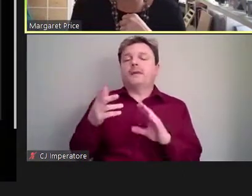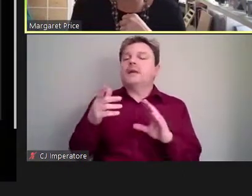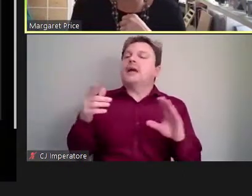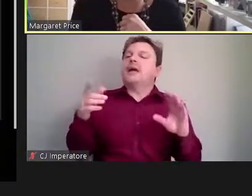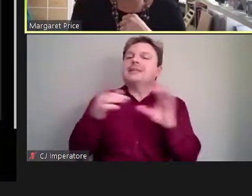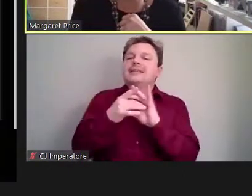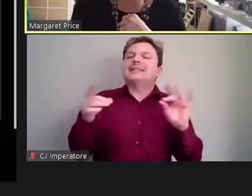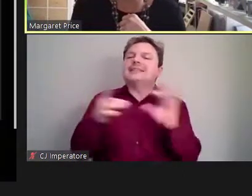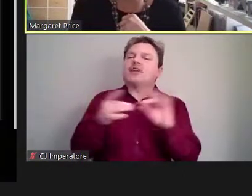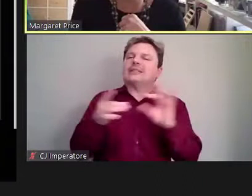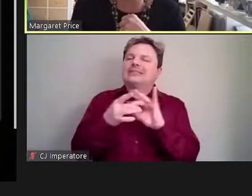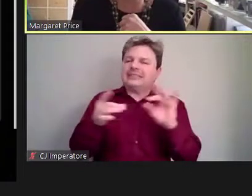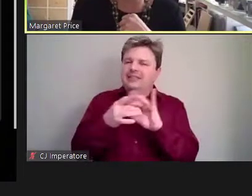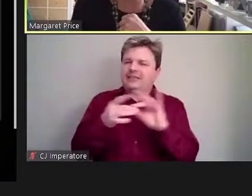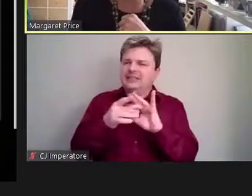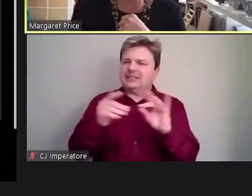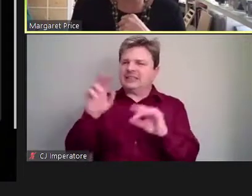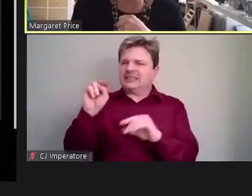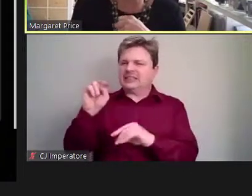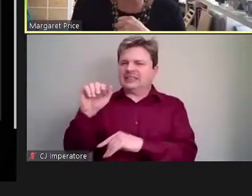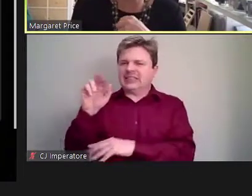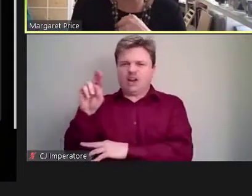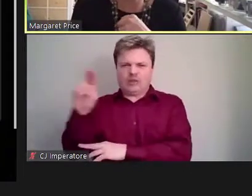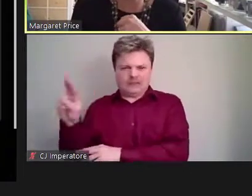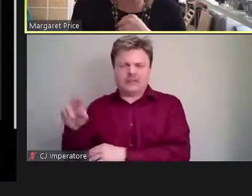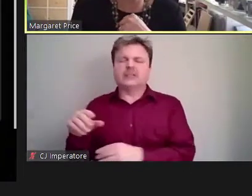students who are trying to get away with something